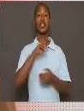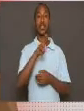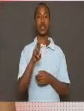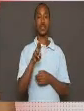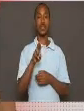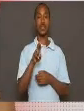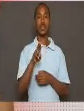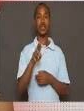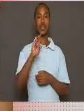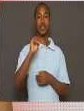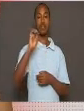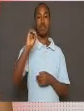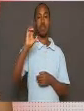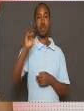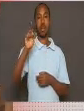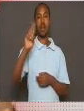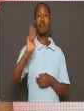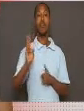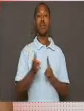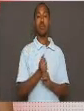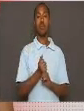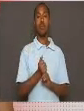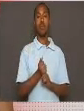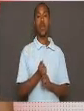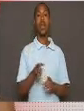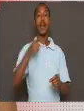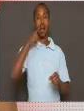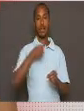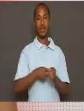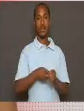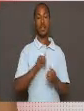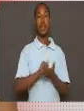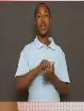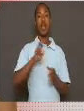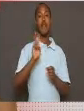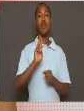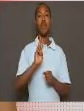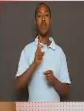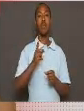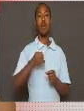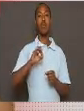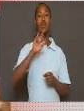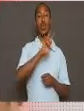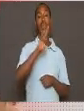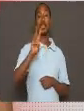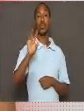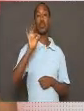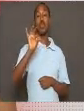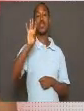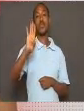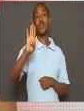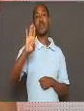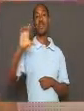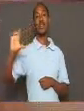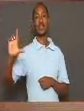Thus, molar volume is when a gas is at a volume of 22.4